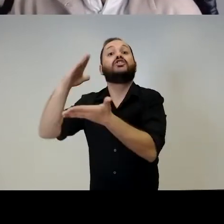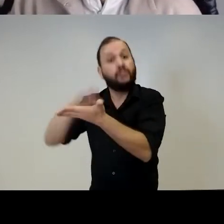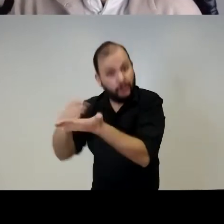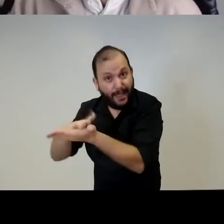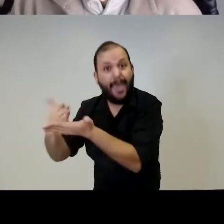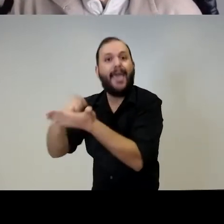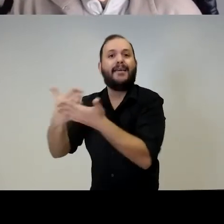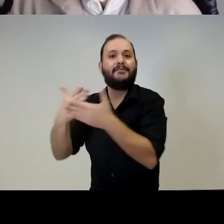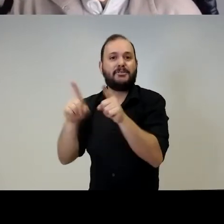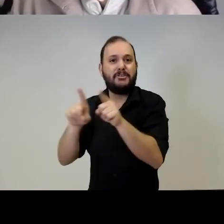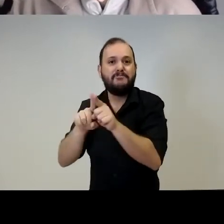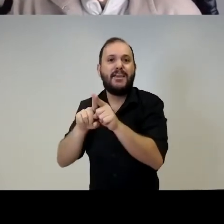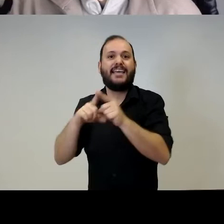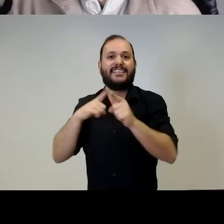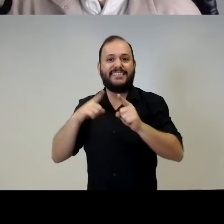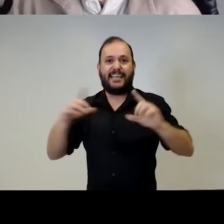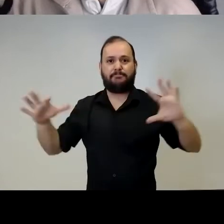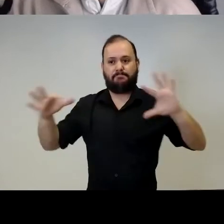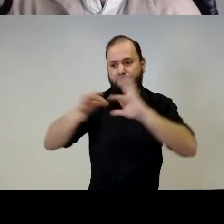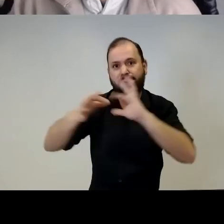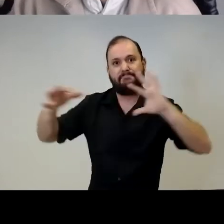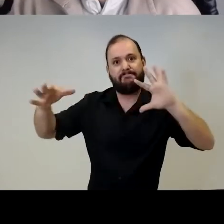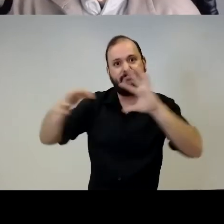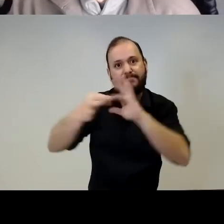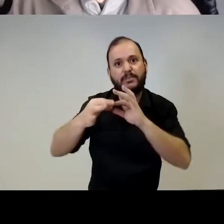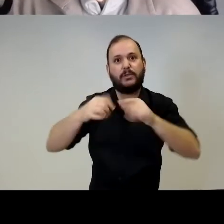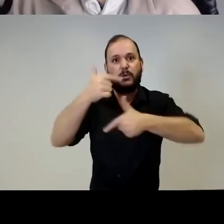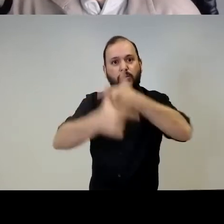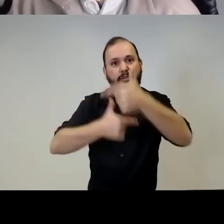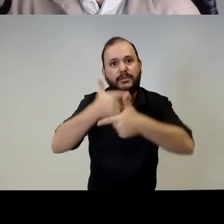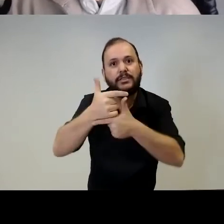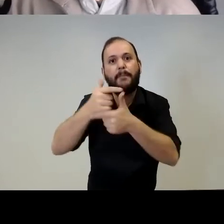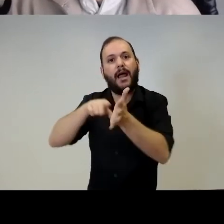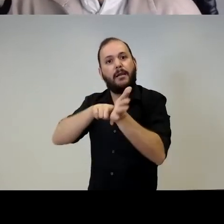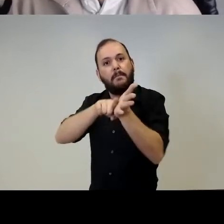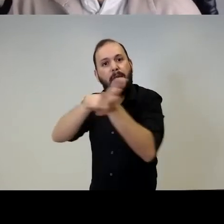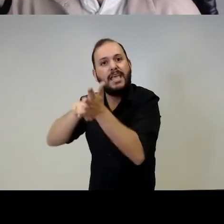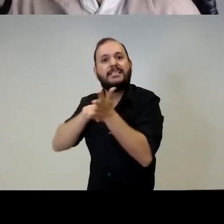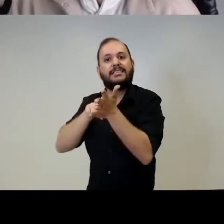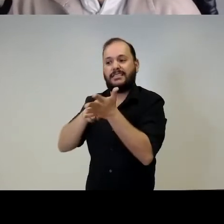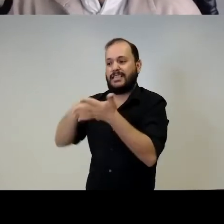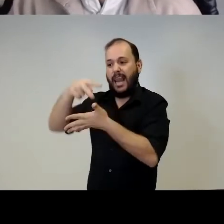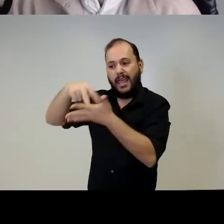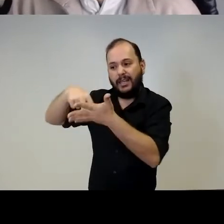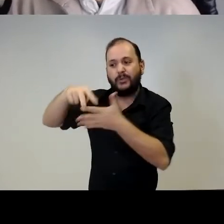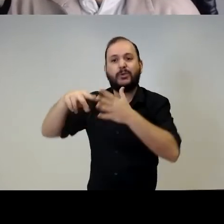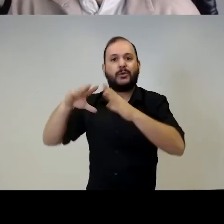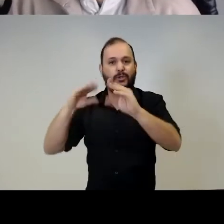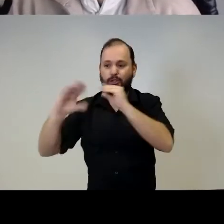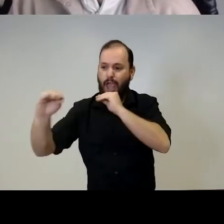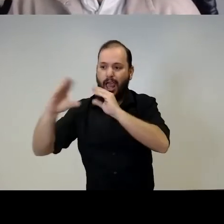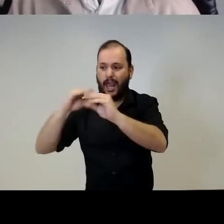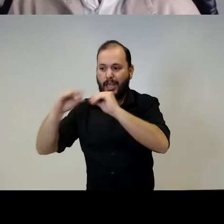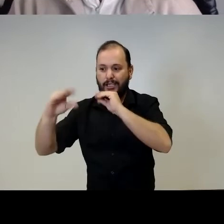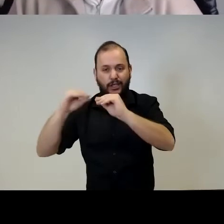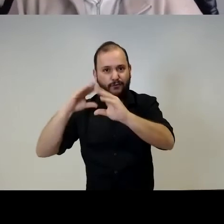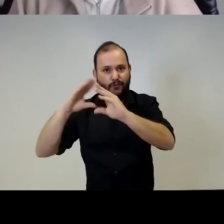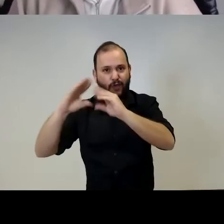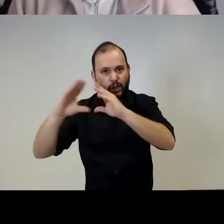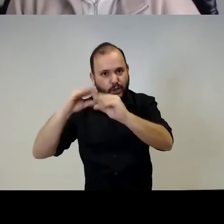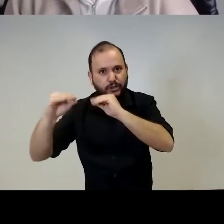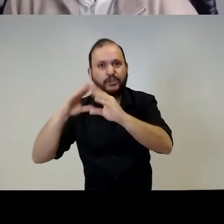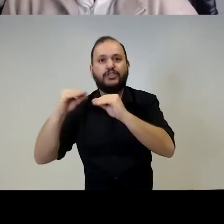to work in refugee camps, so for humanitarian reasons, and sometimes for economic reasons,